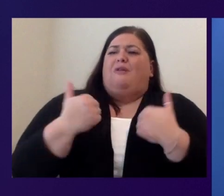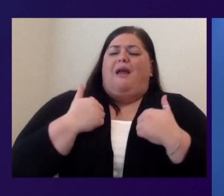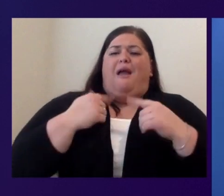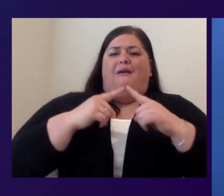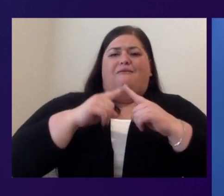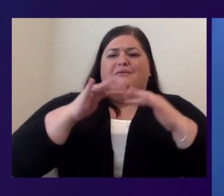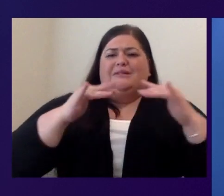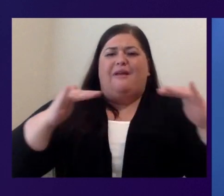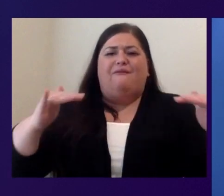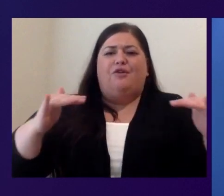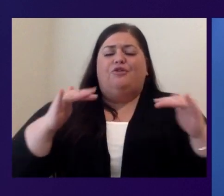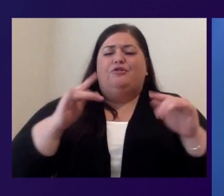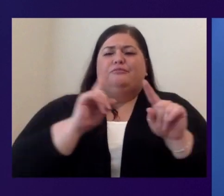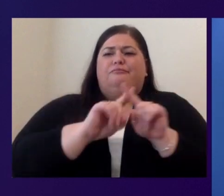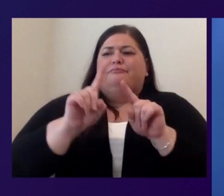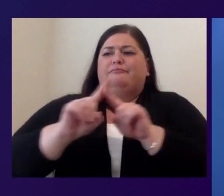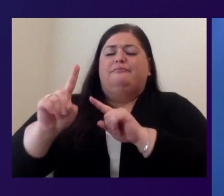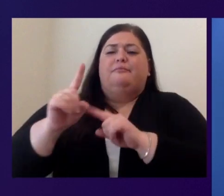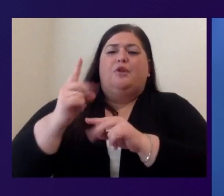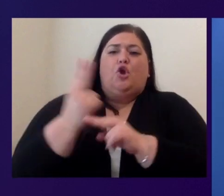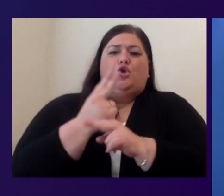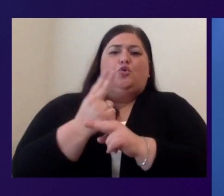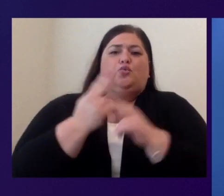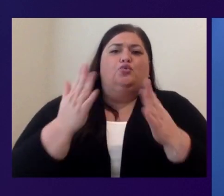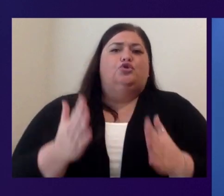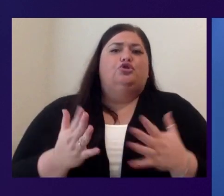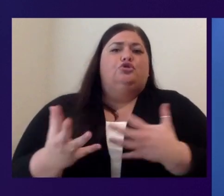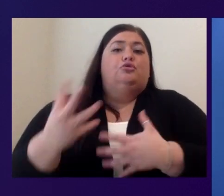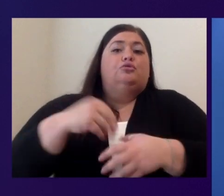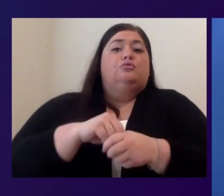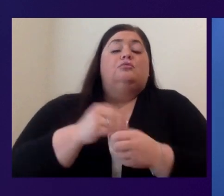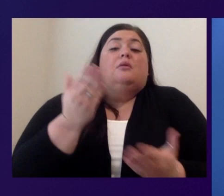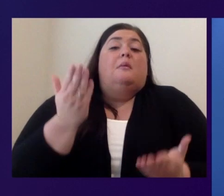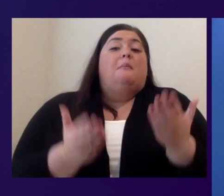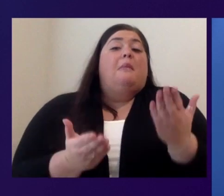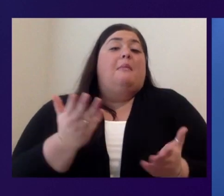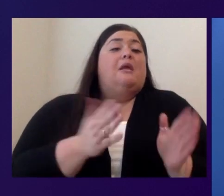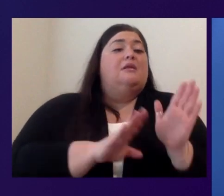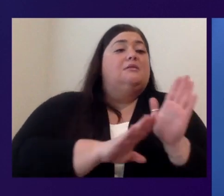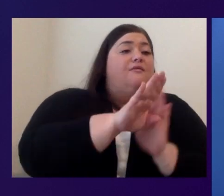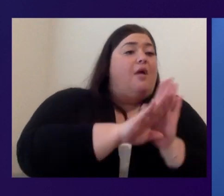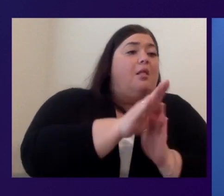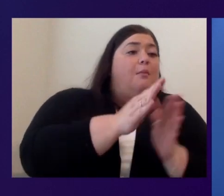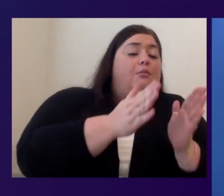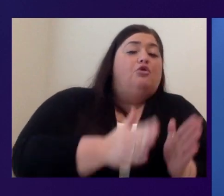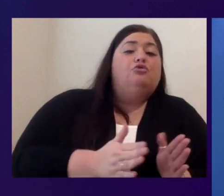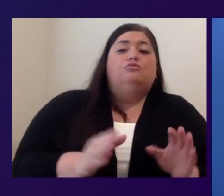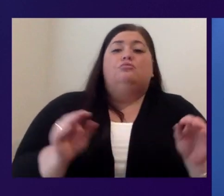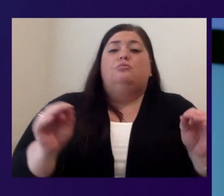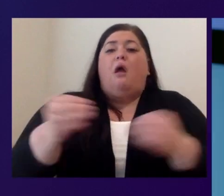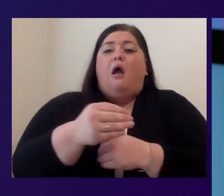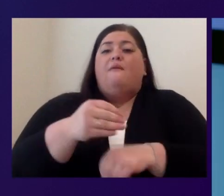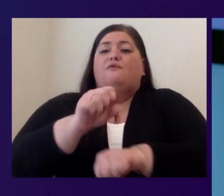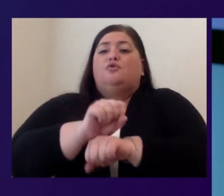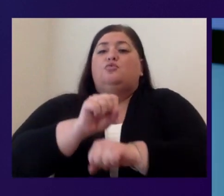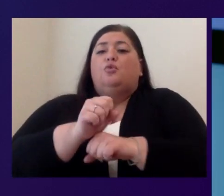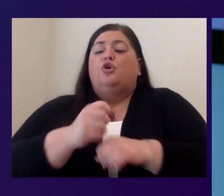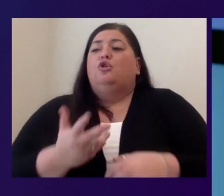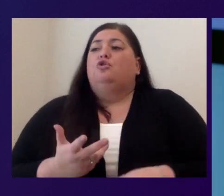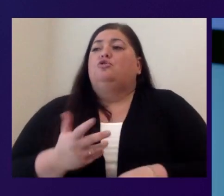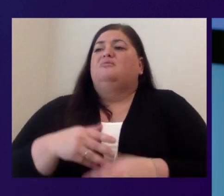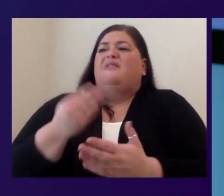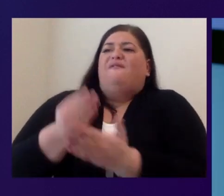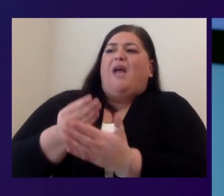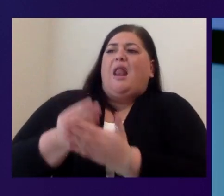users. There might be developers, there might be office workers, there might be financial analysts, and so